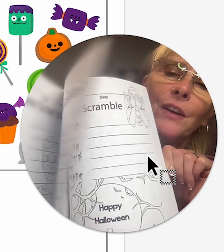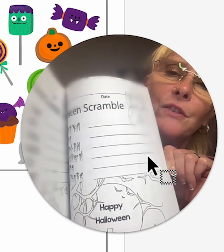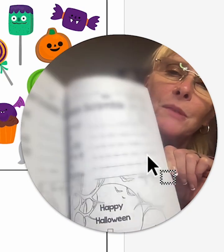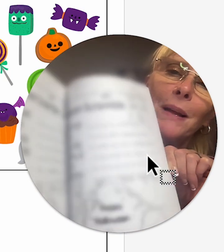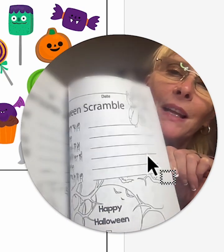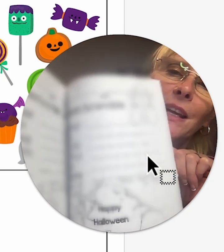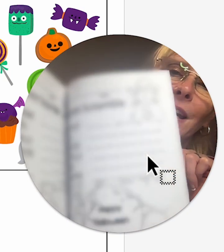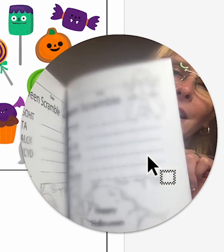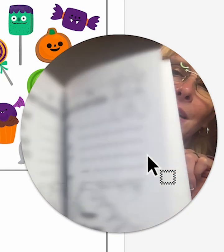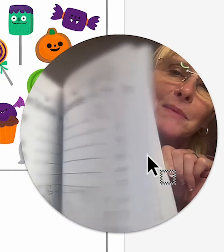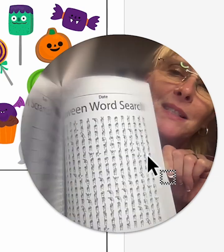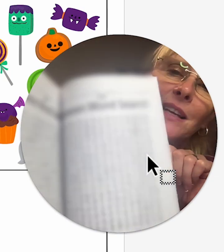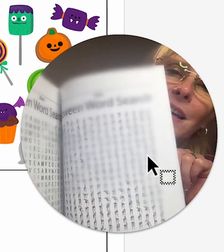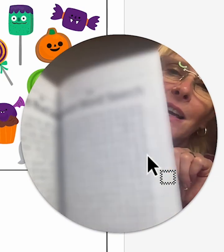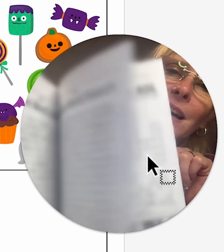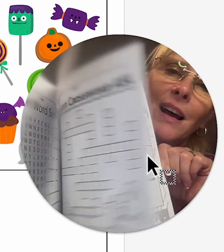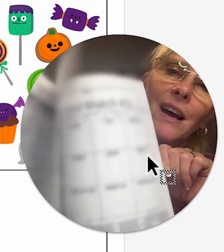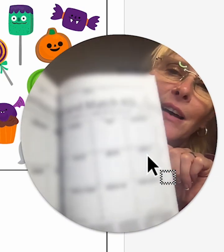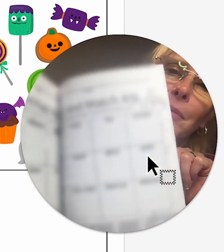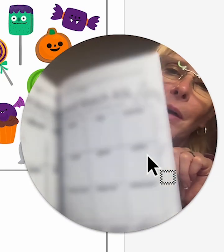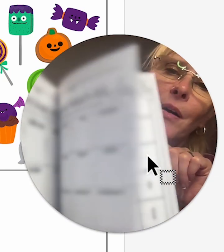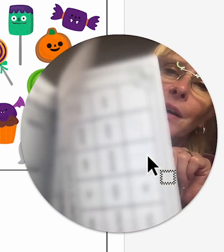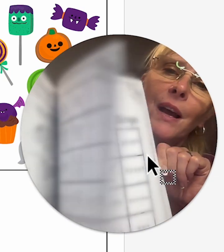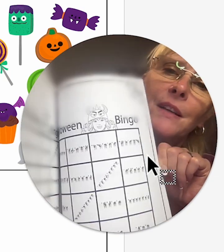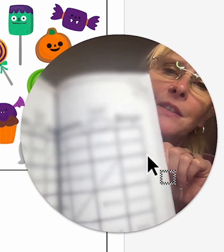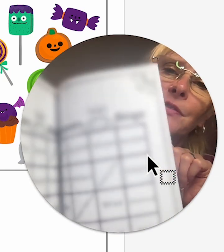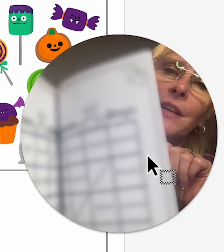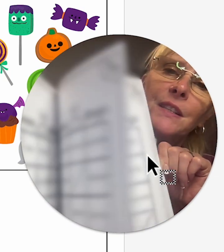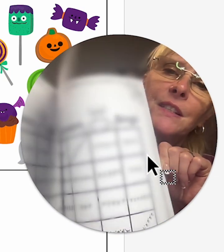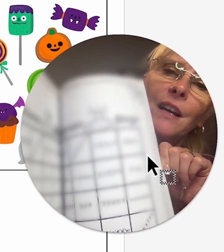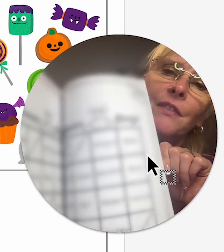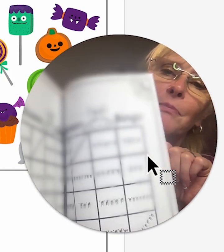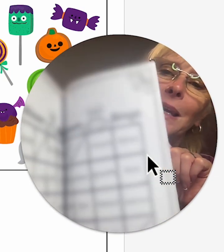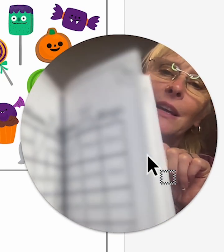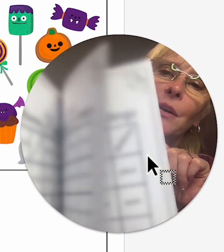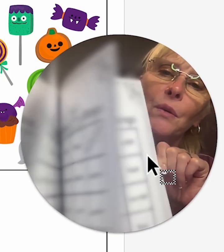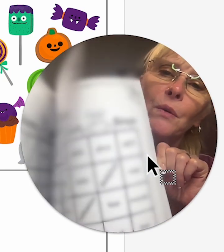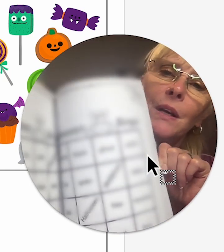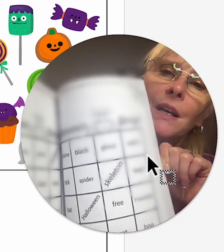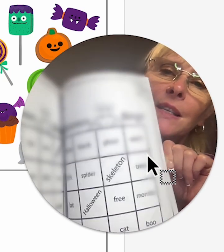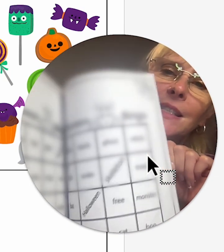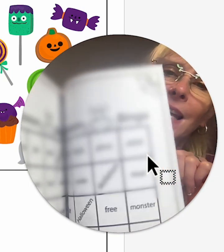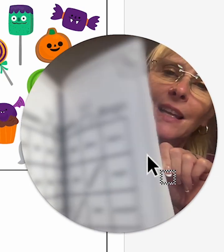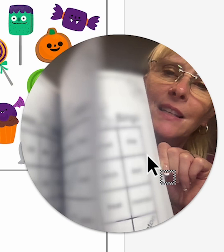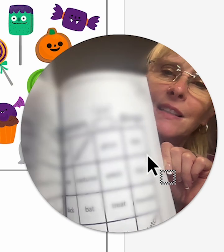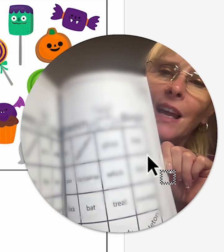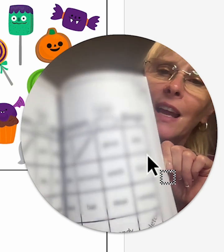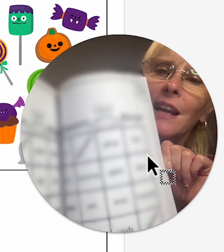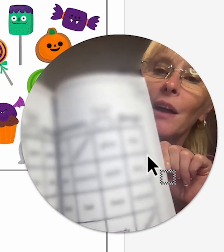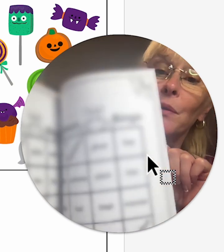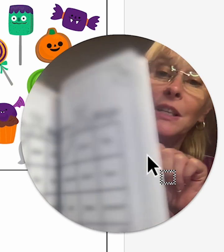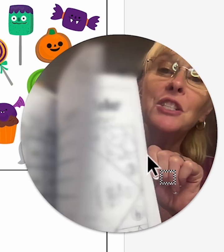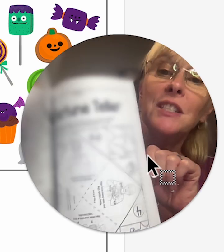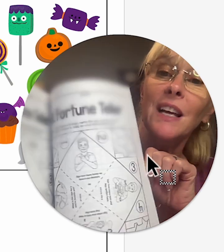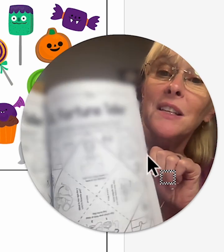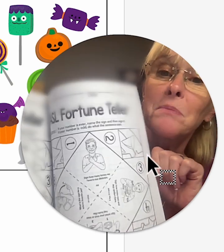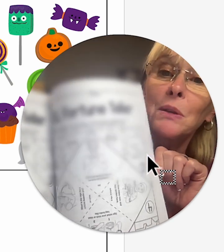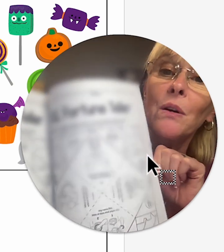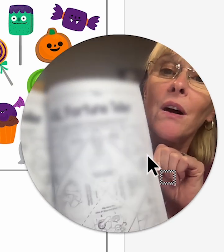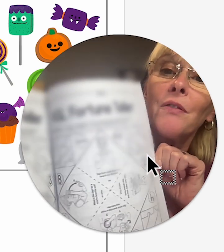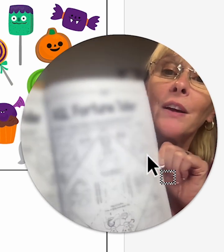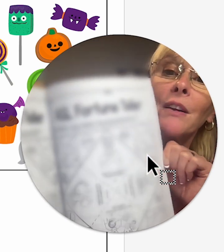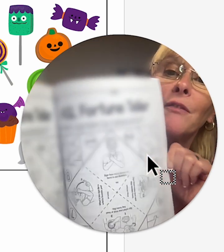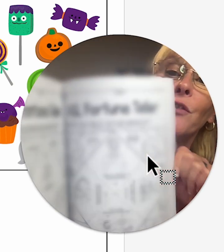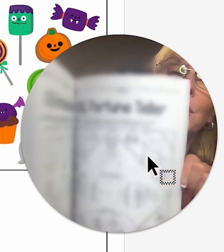some finger spelling games, all kinds of fun stuff. Bingo set, and I really should take this